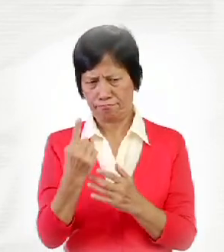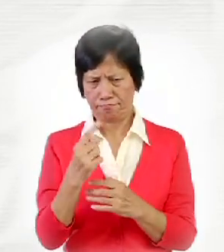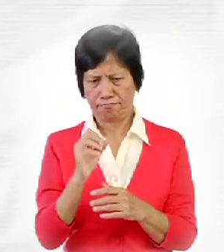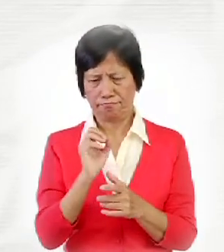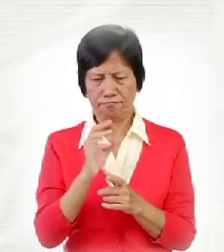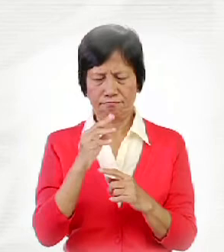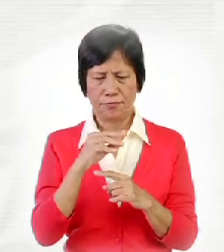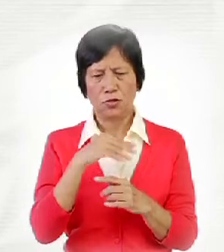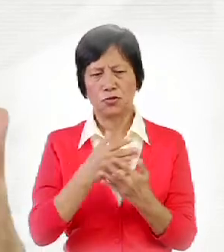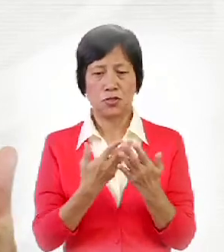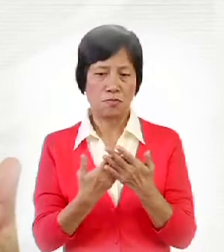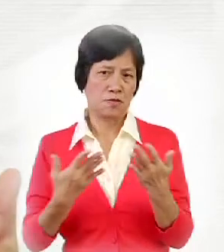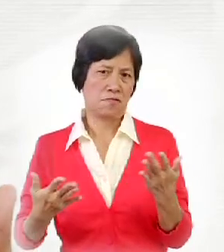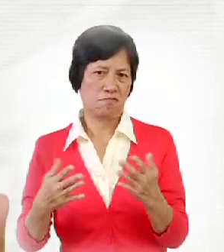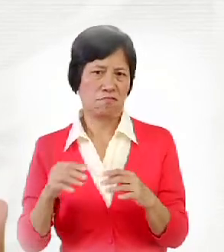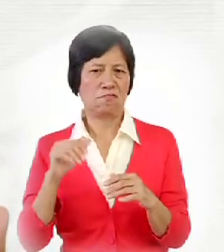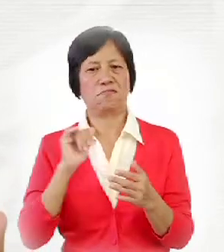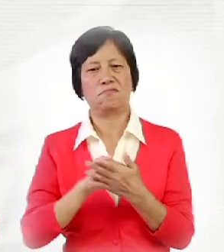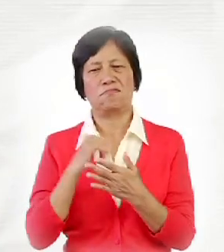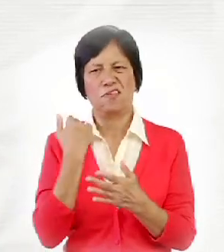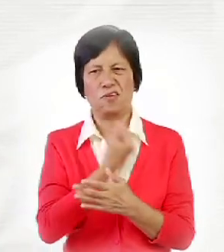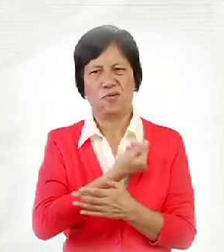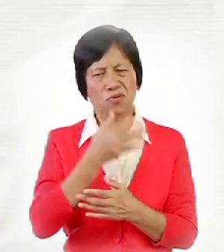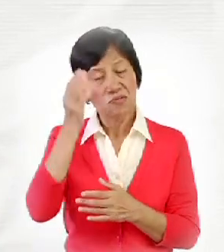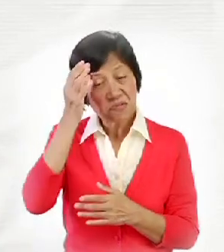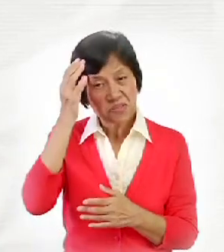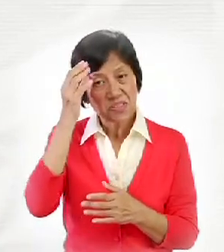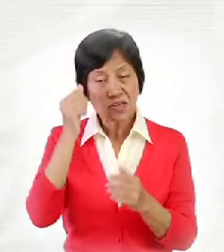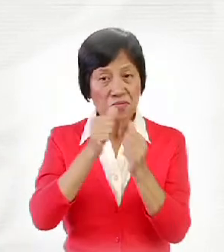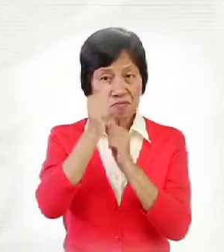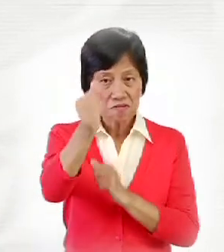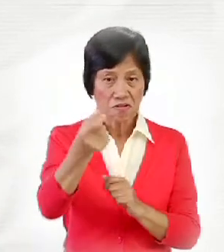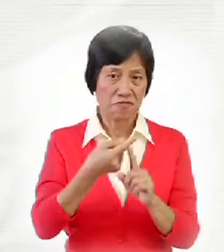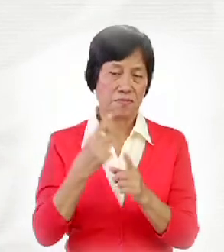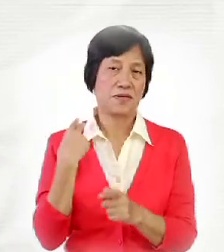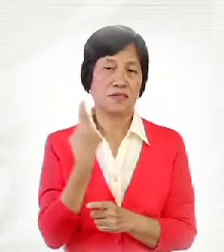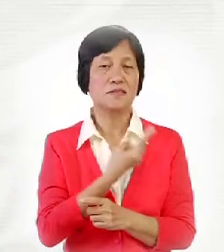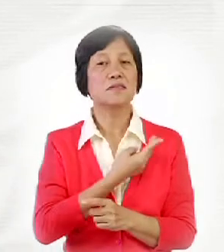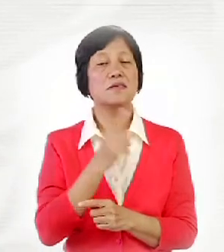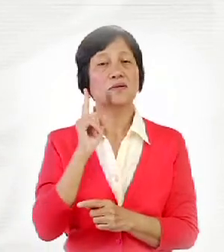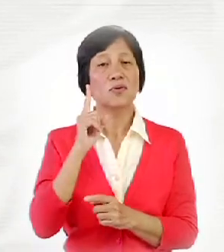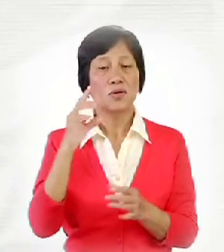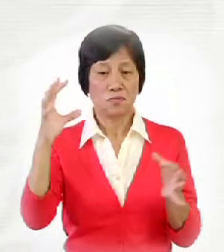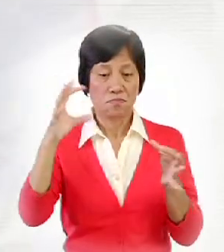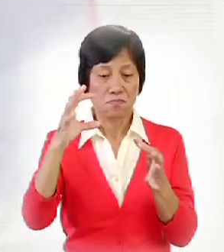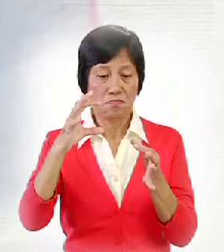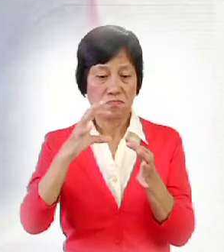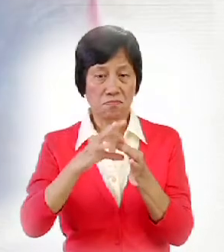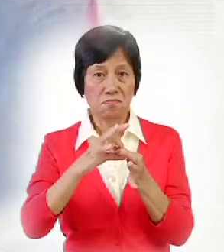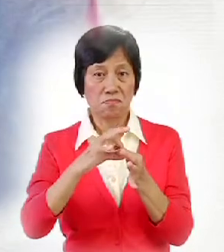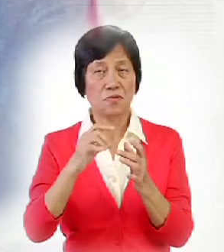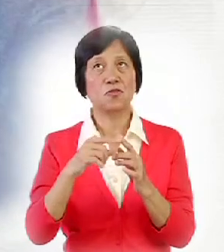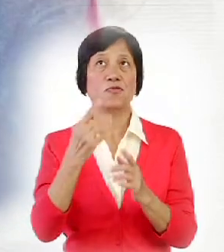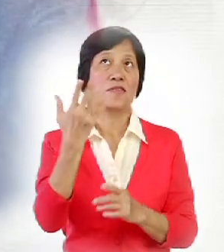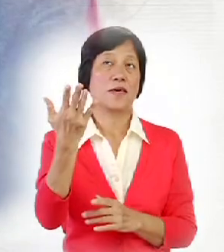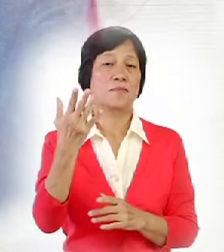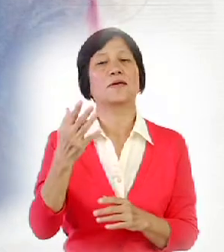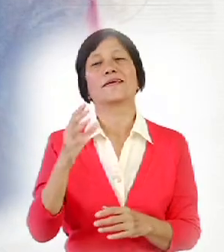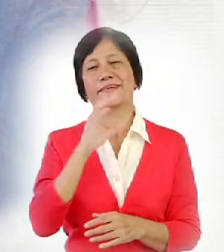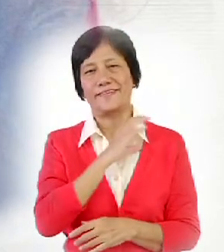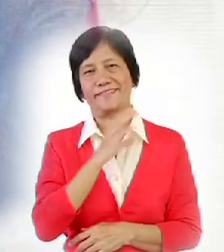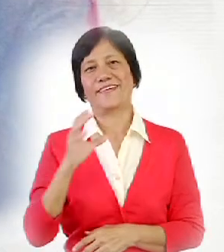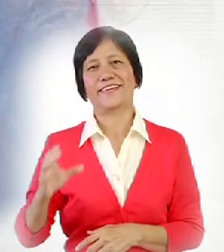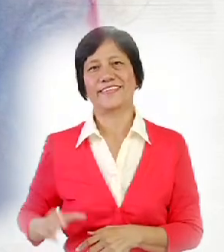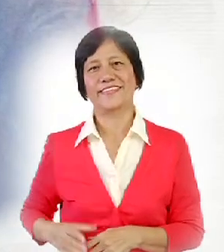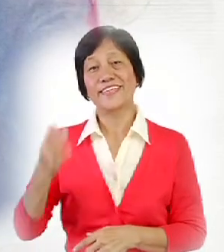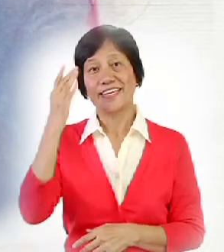we consider distant from us? But what will bridge us to them? Christ. He